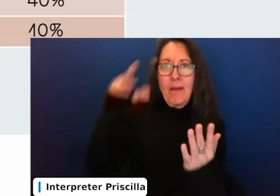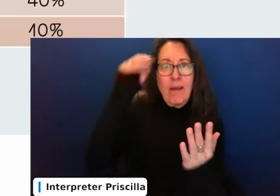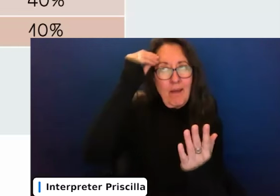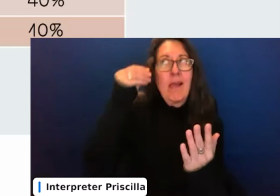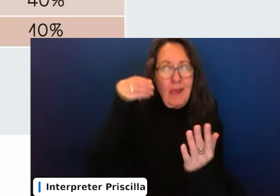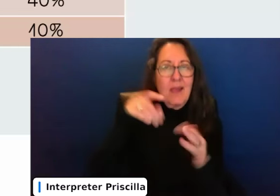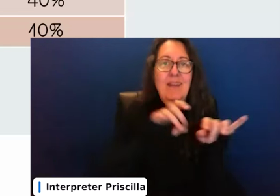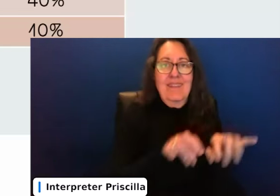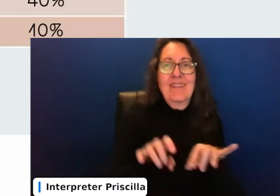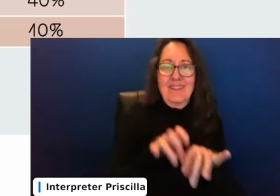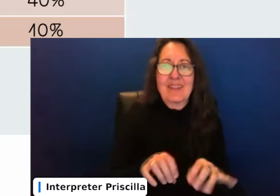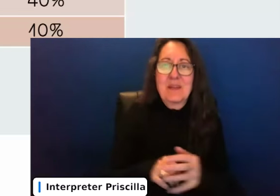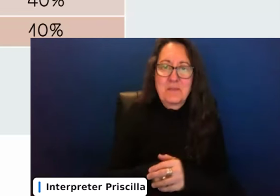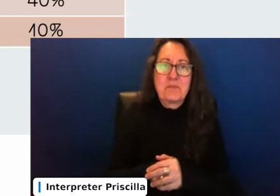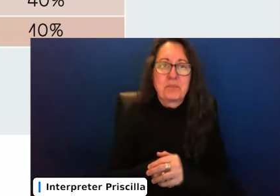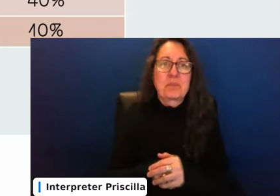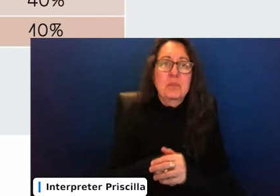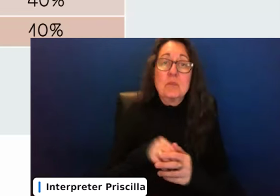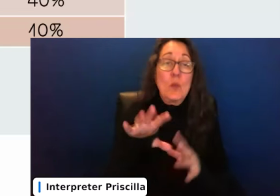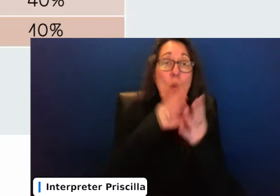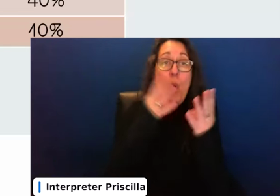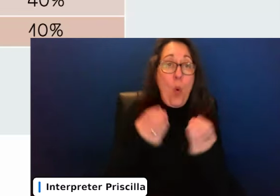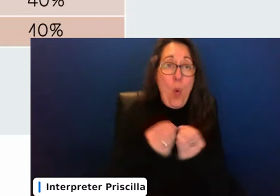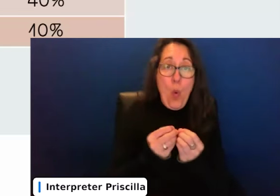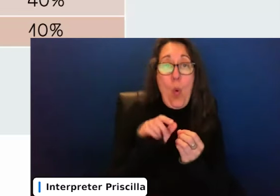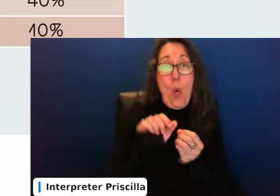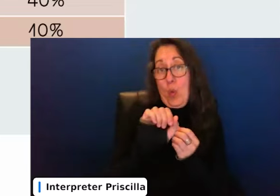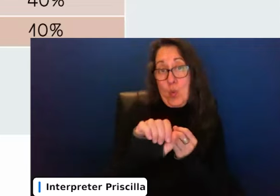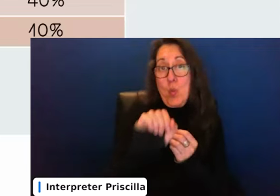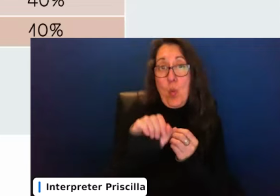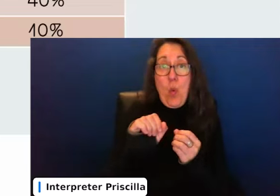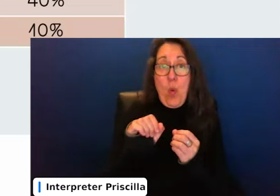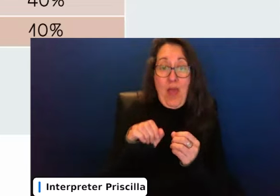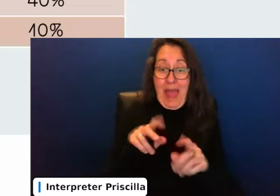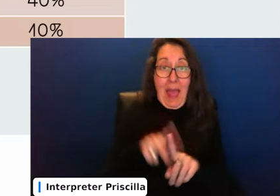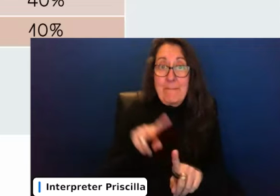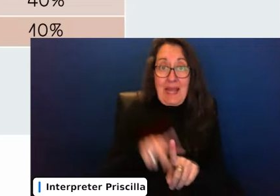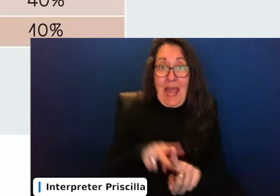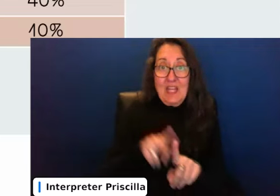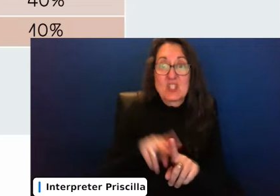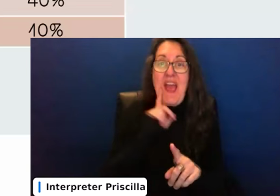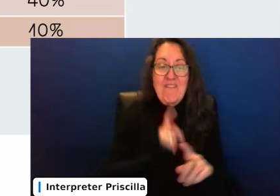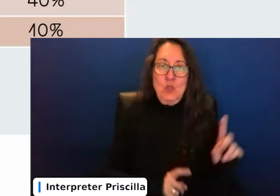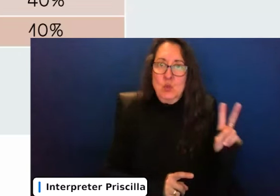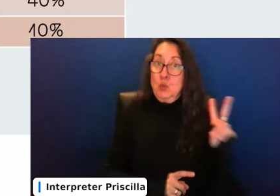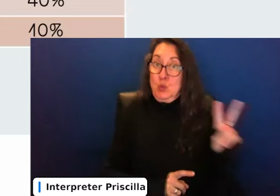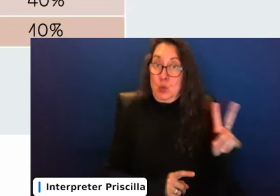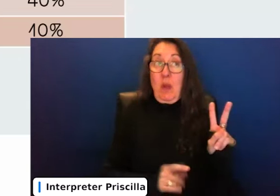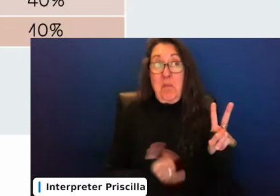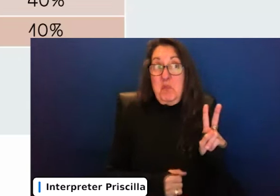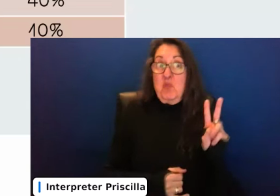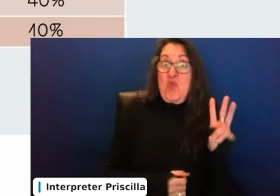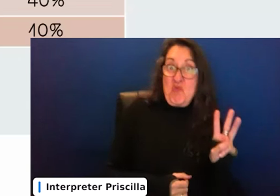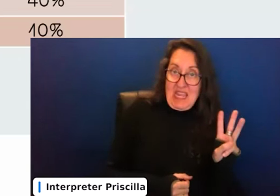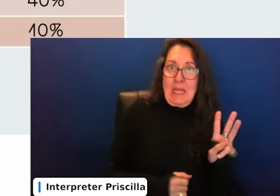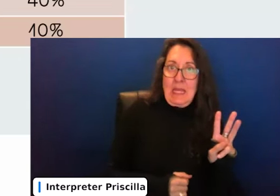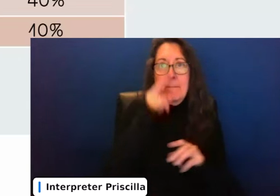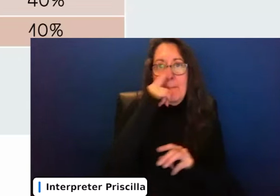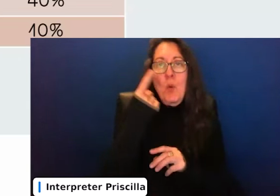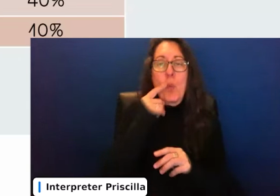answer the long response and your answers to the long response questions. Our selection panel will then decide